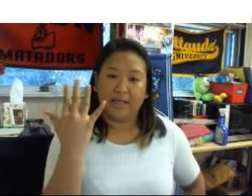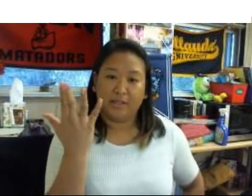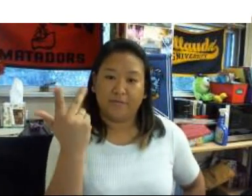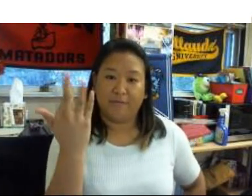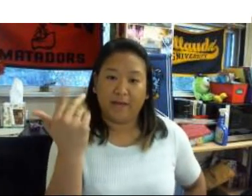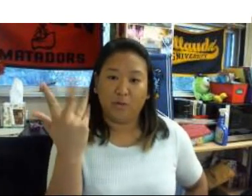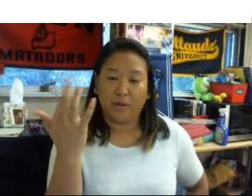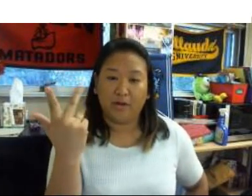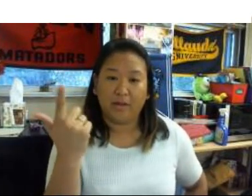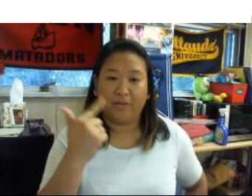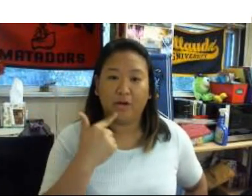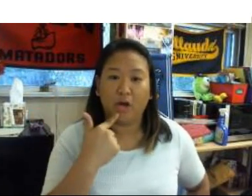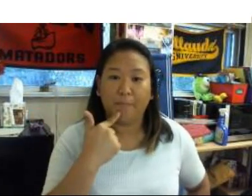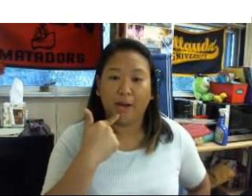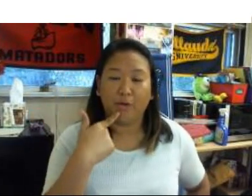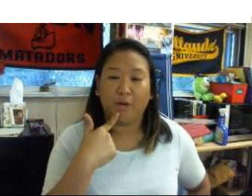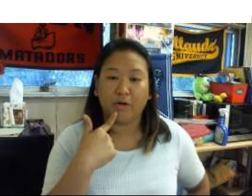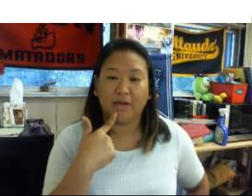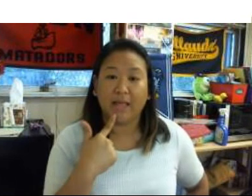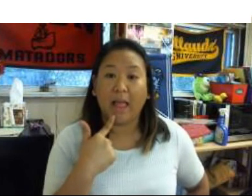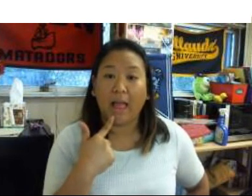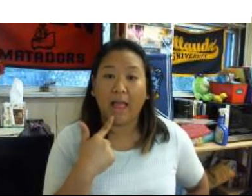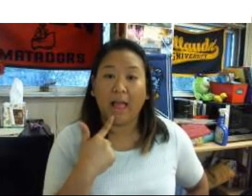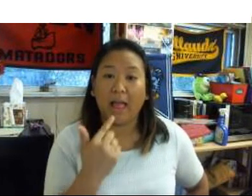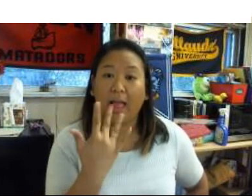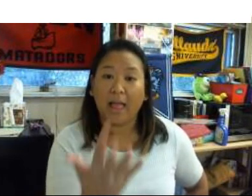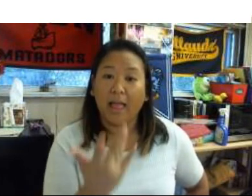Spicy is 5. You wiggle, and then your non-manual marker is